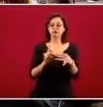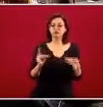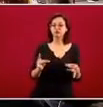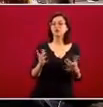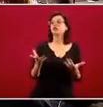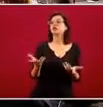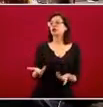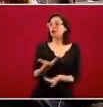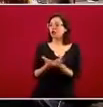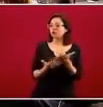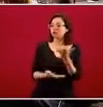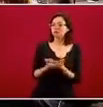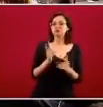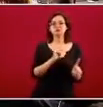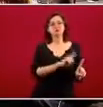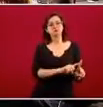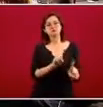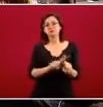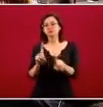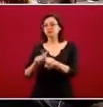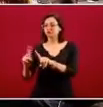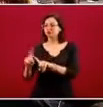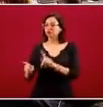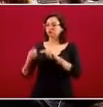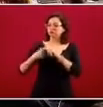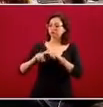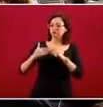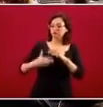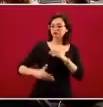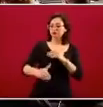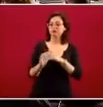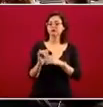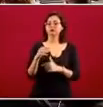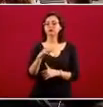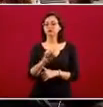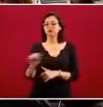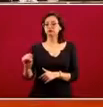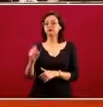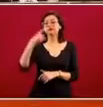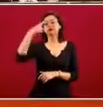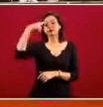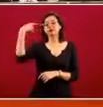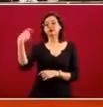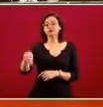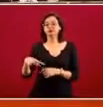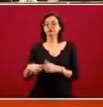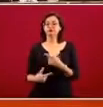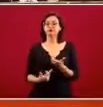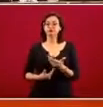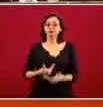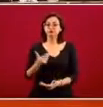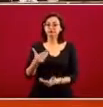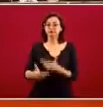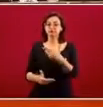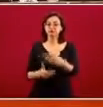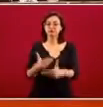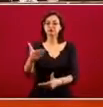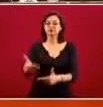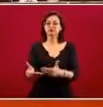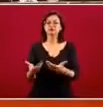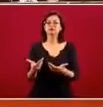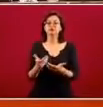you will have the floor now. Please do share with us different measures that have been